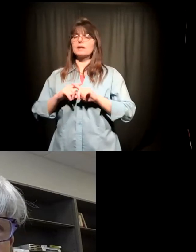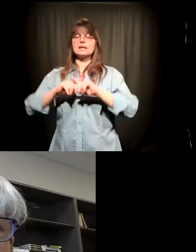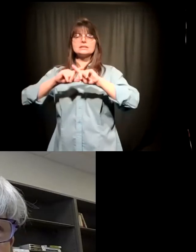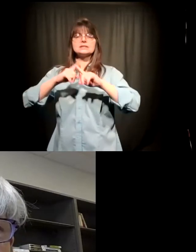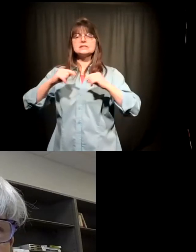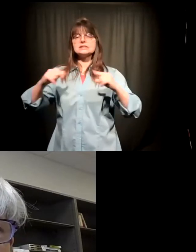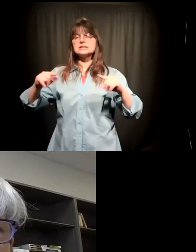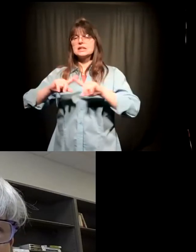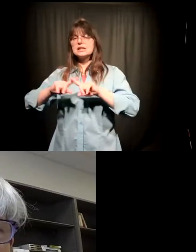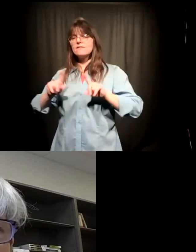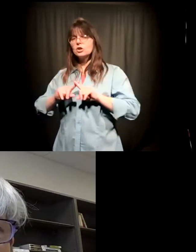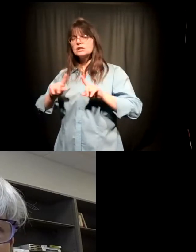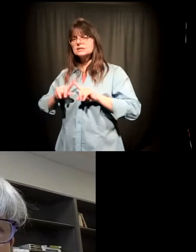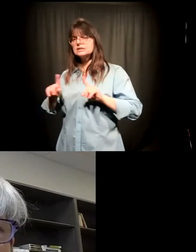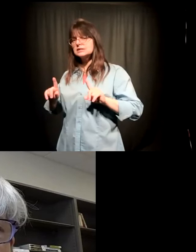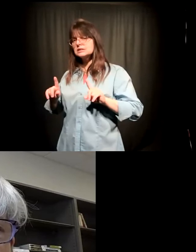a broad question.